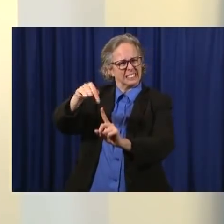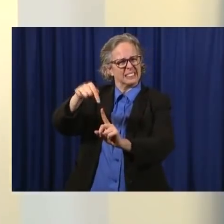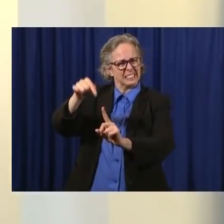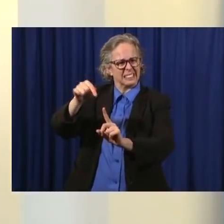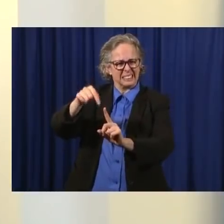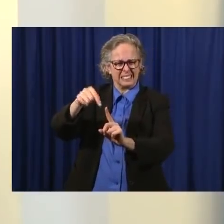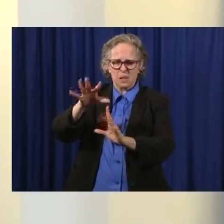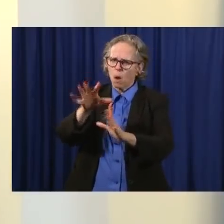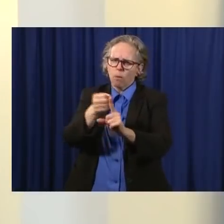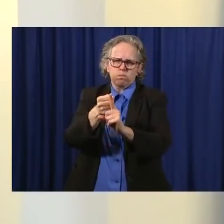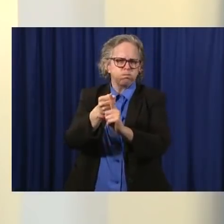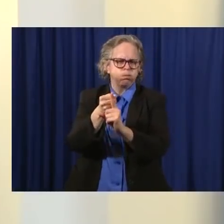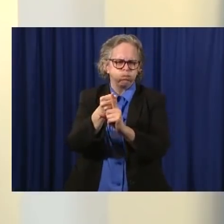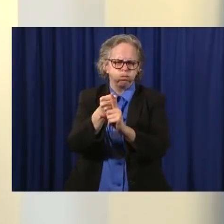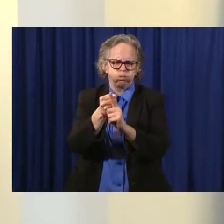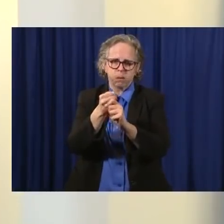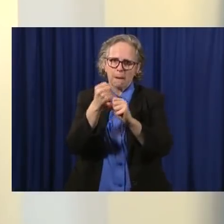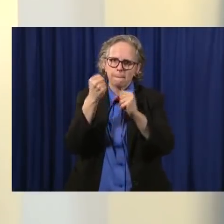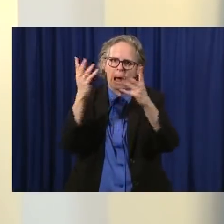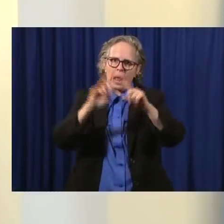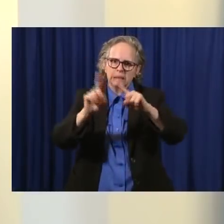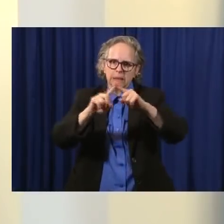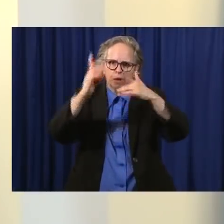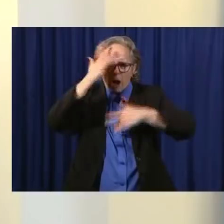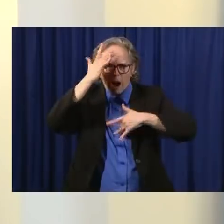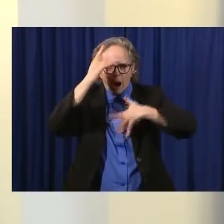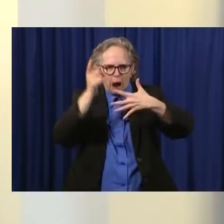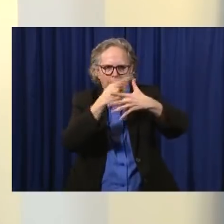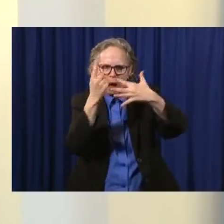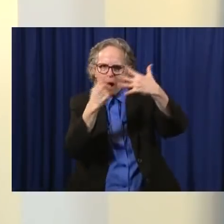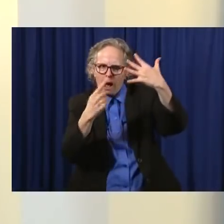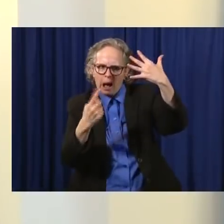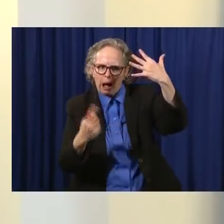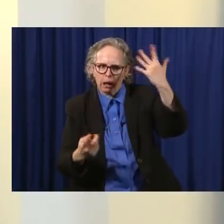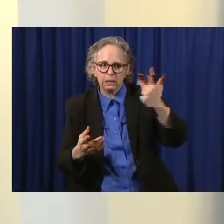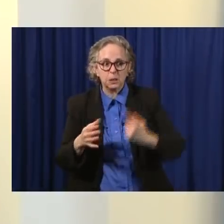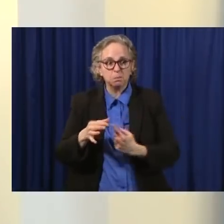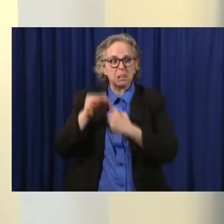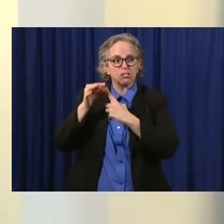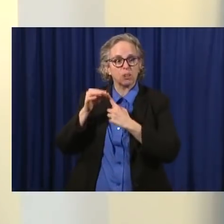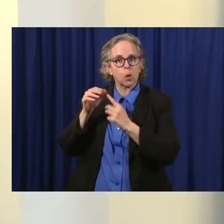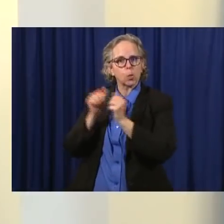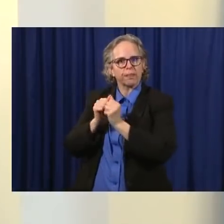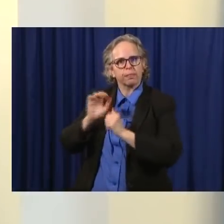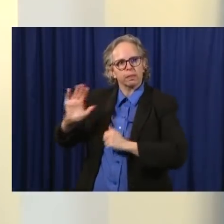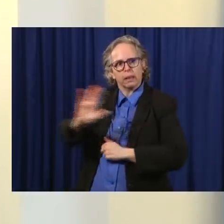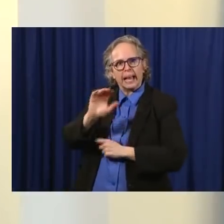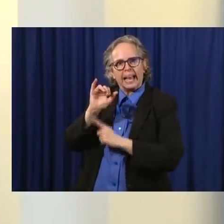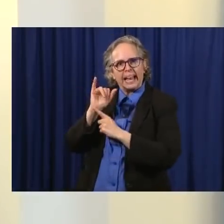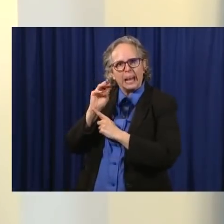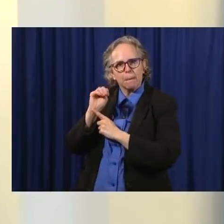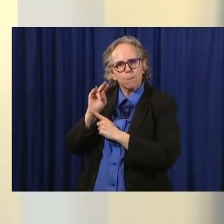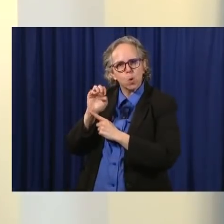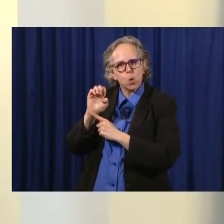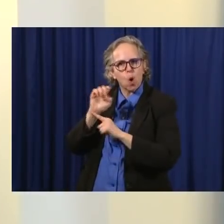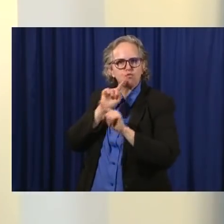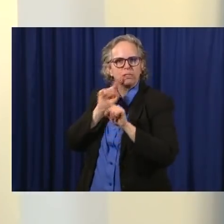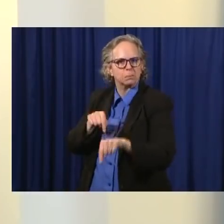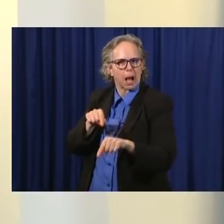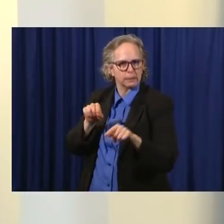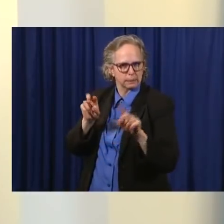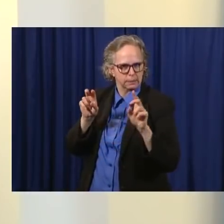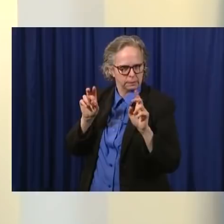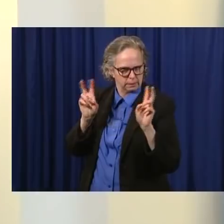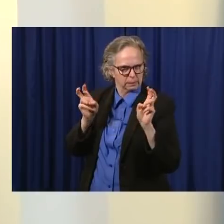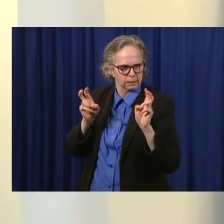immune response. And that's normally happens in all of us when we fight off infections, but we're seeing the effects of this